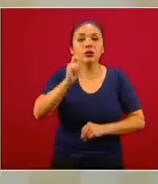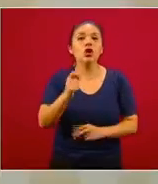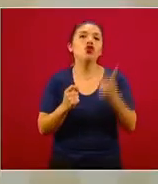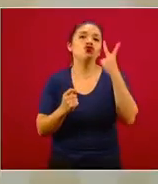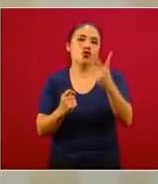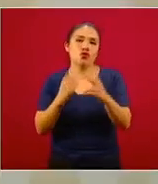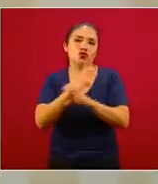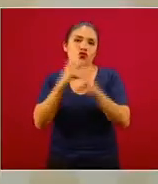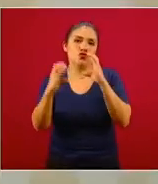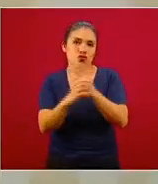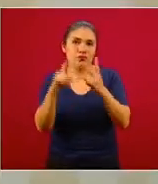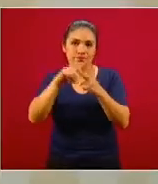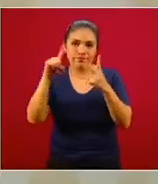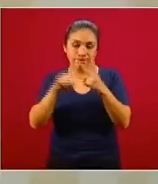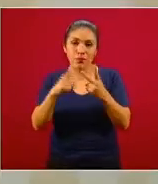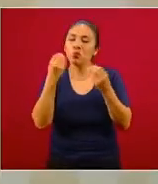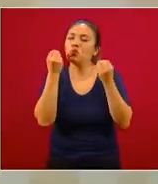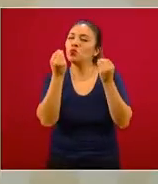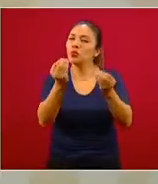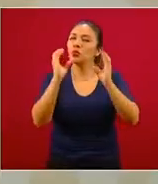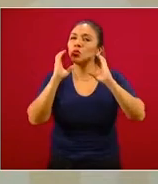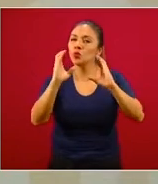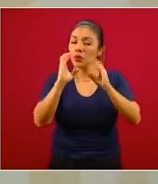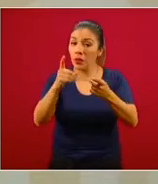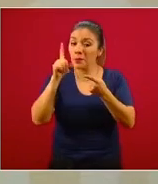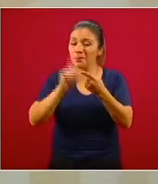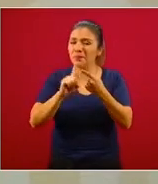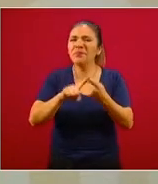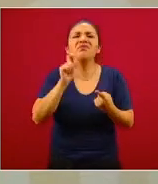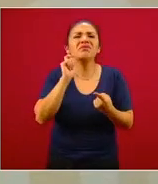take that with two different grains of salt.